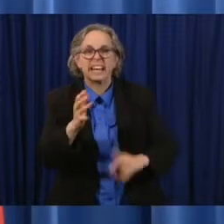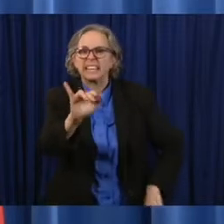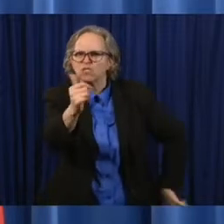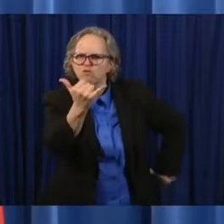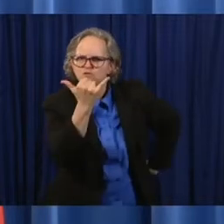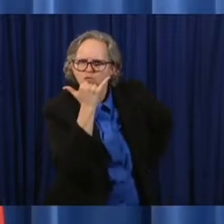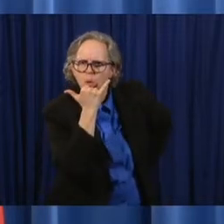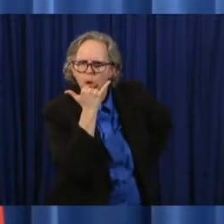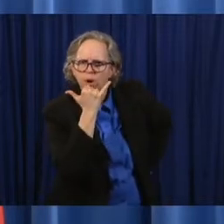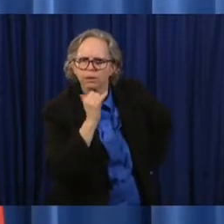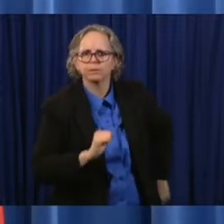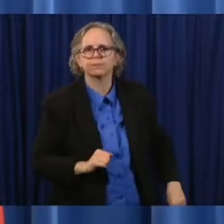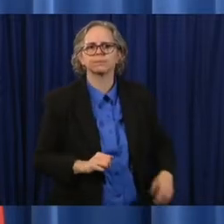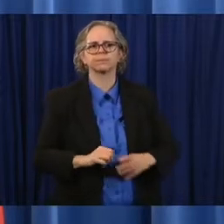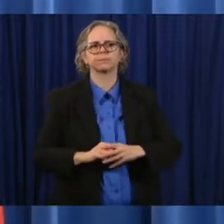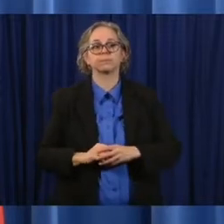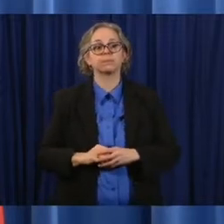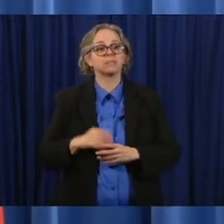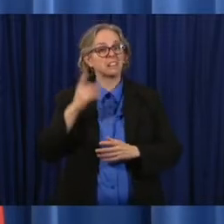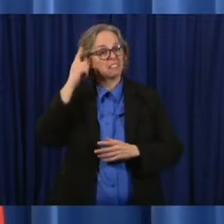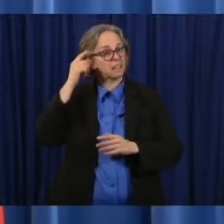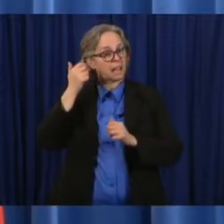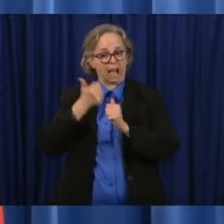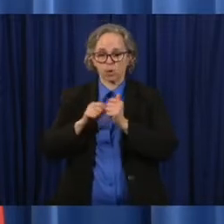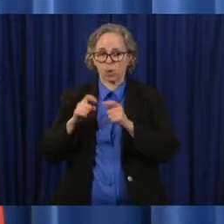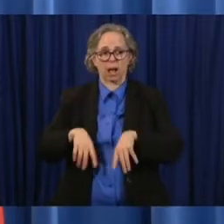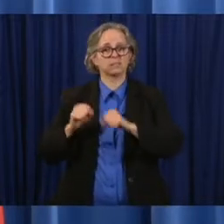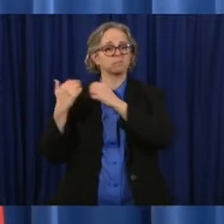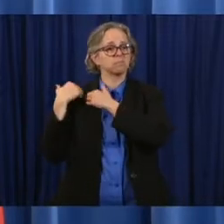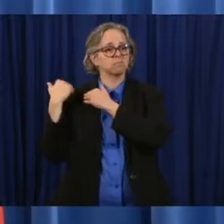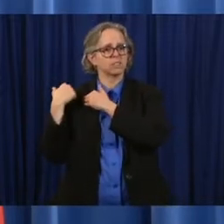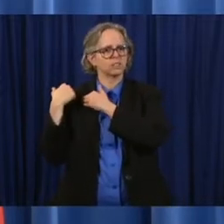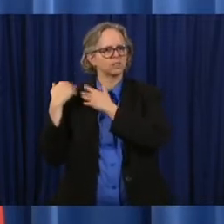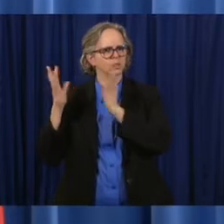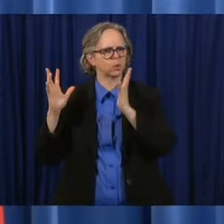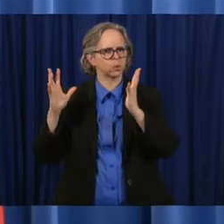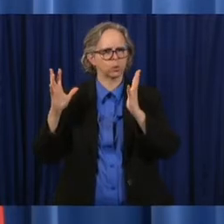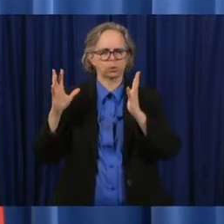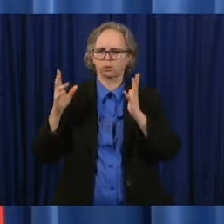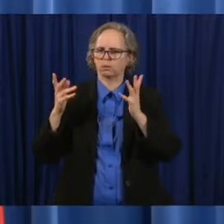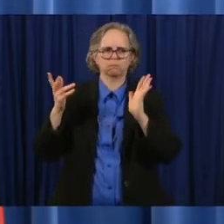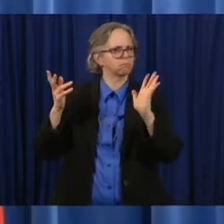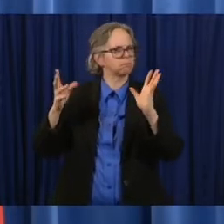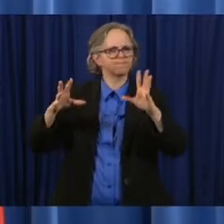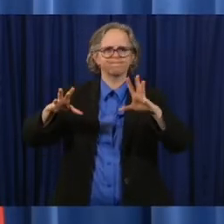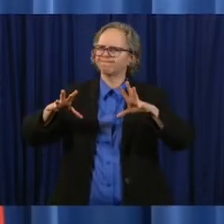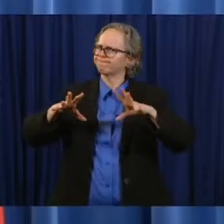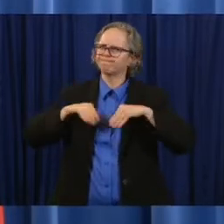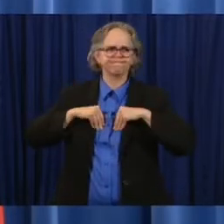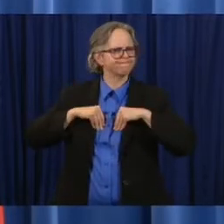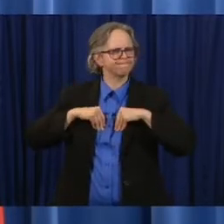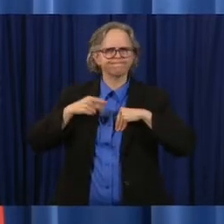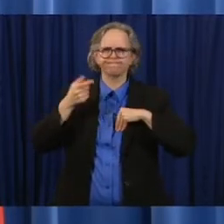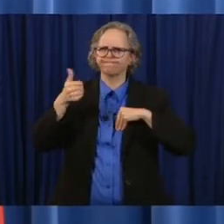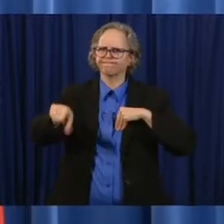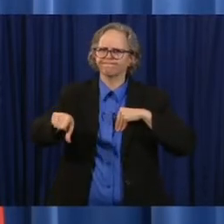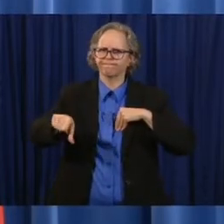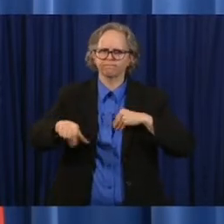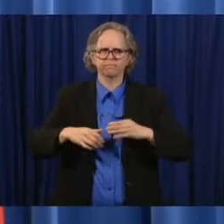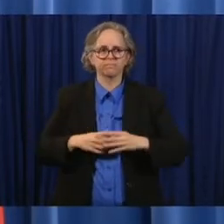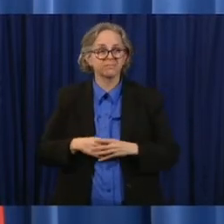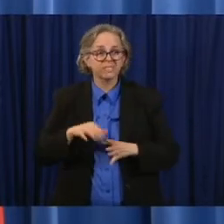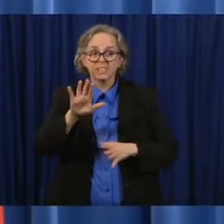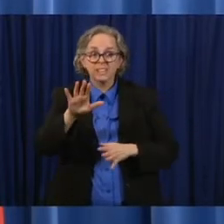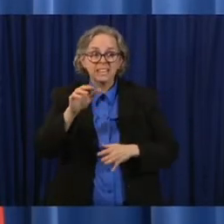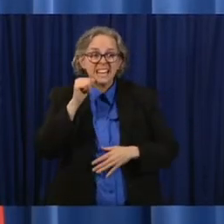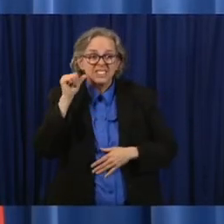has an obligation to denounce it. I talked yesterday about my dad, who